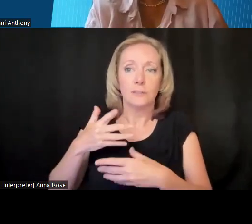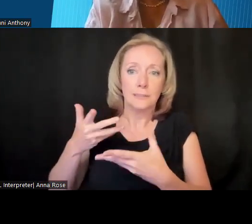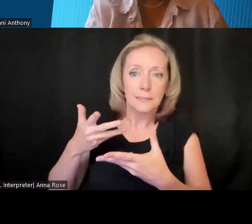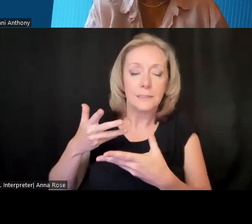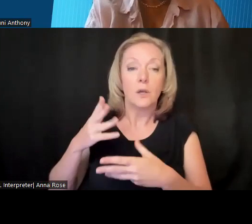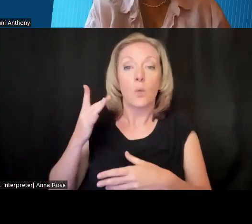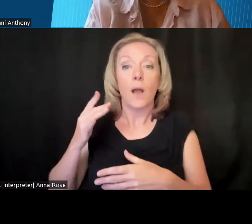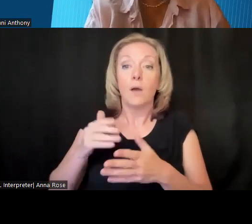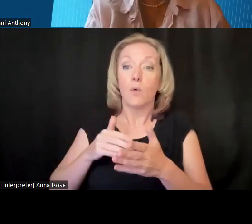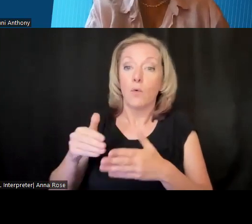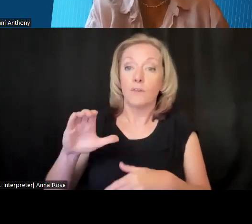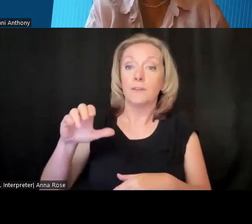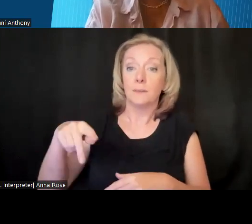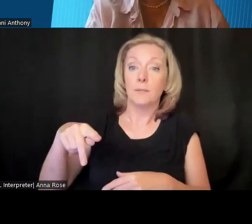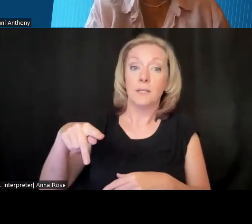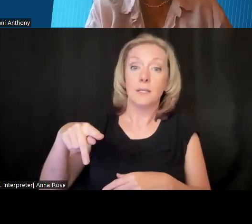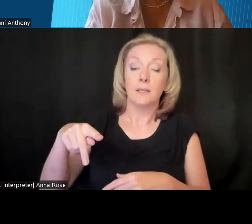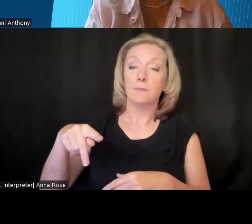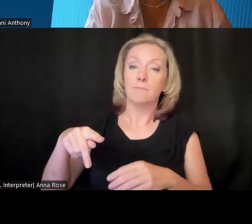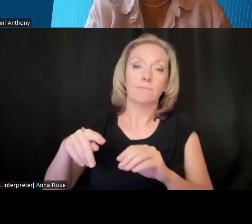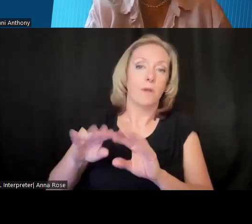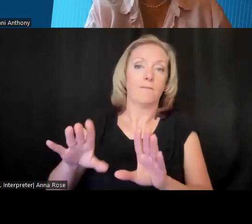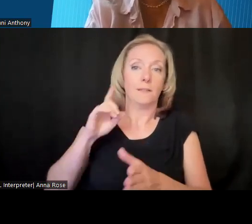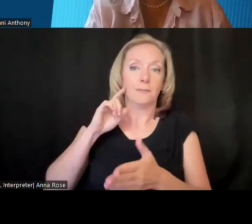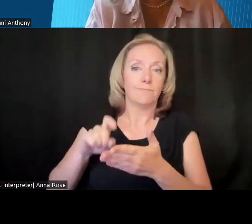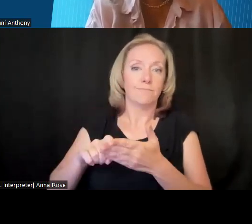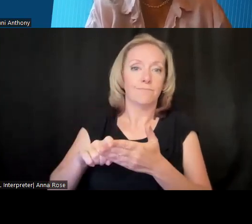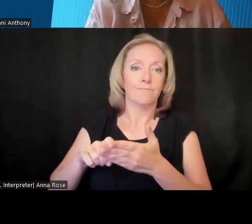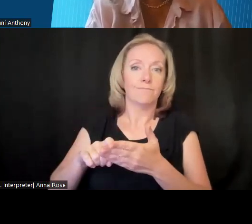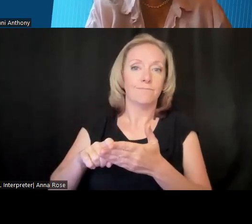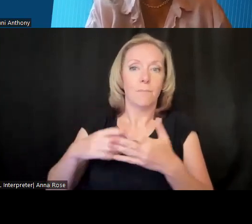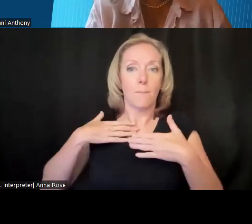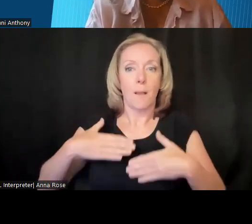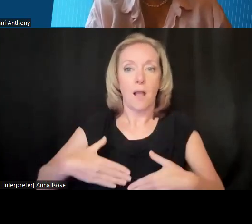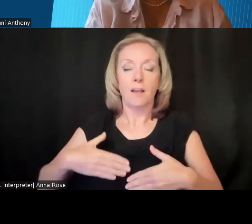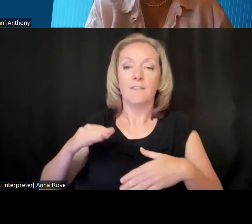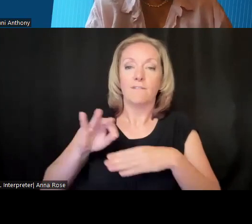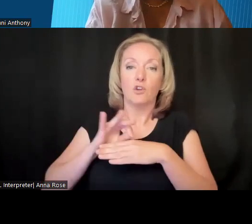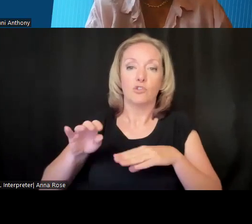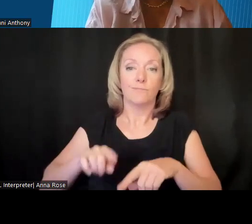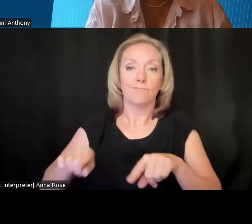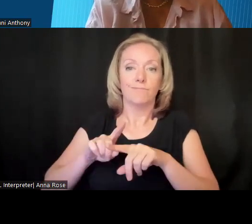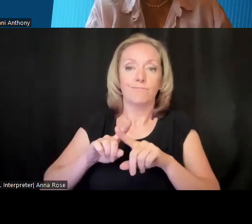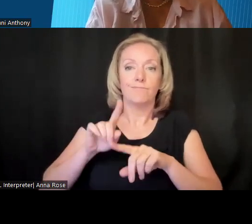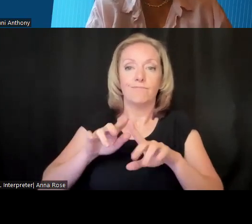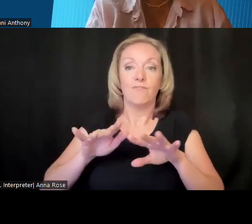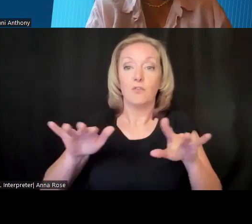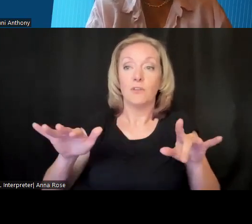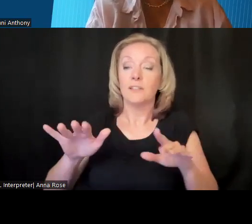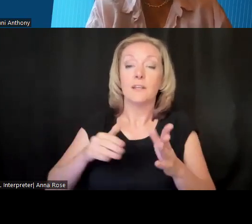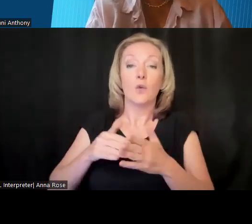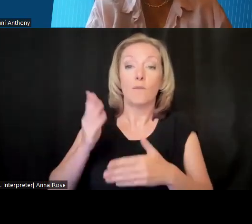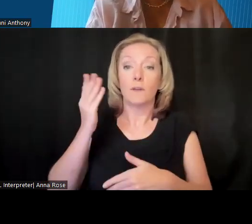because many times they clearly have varying degrees of bodies that work or don't work. And people can miss that they